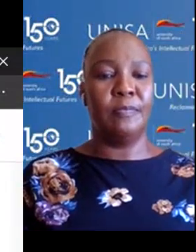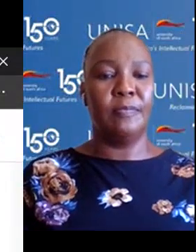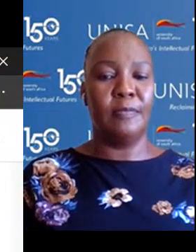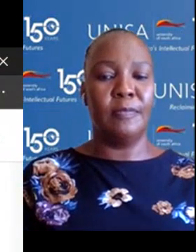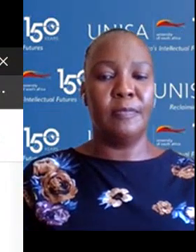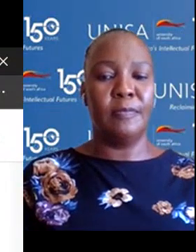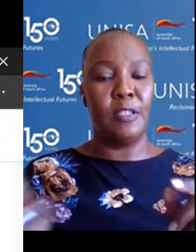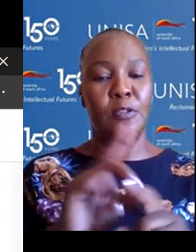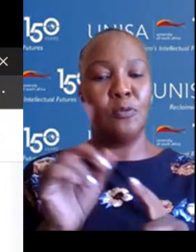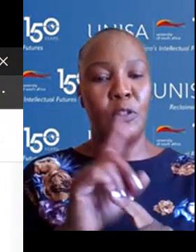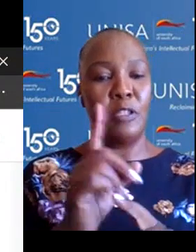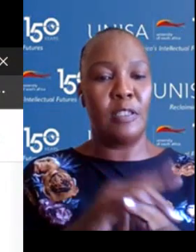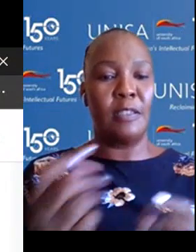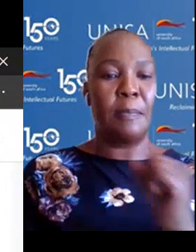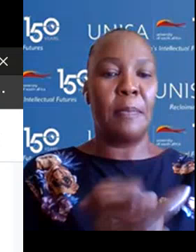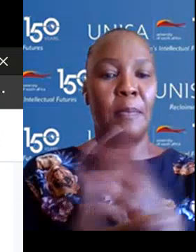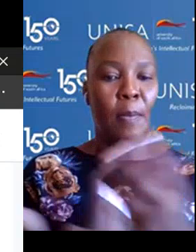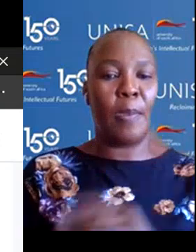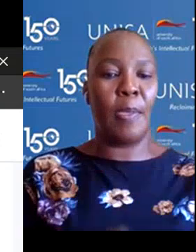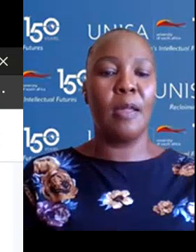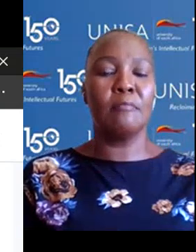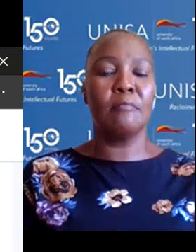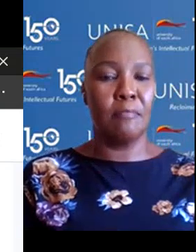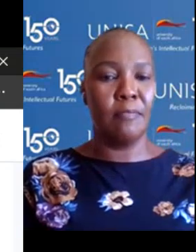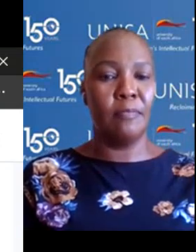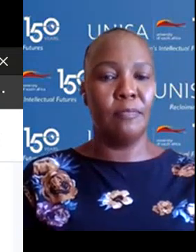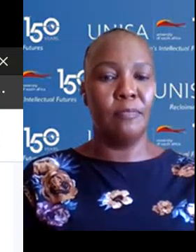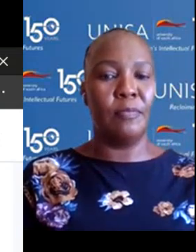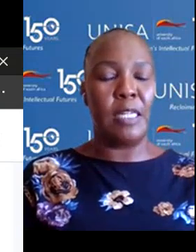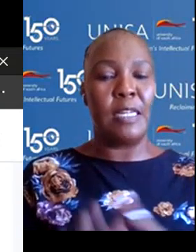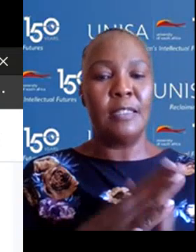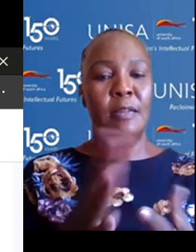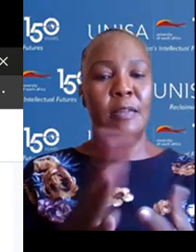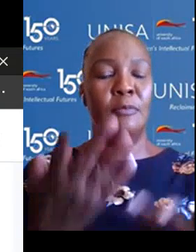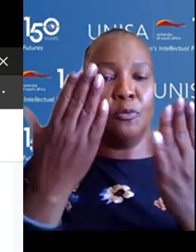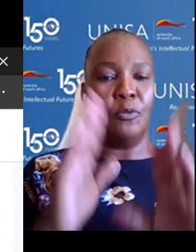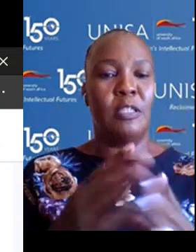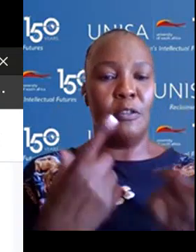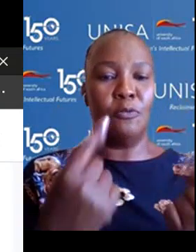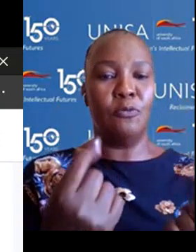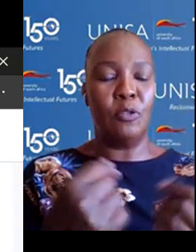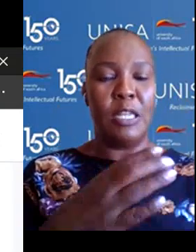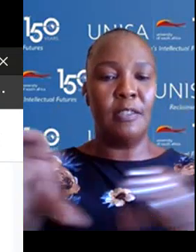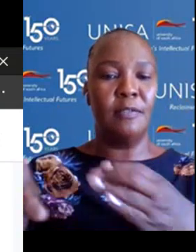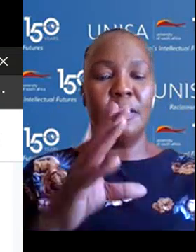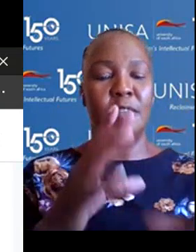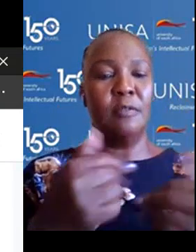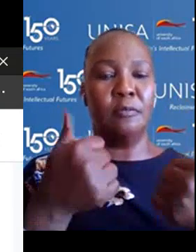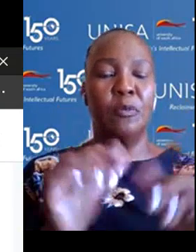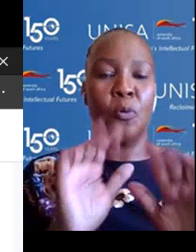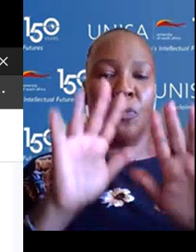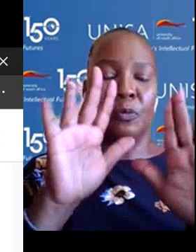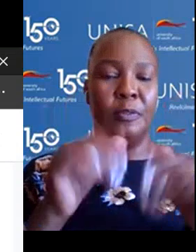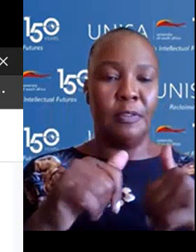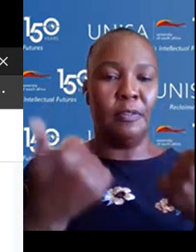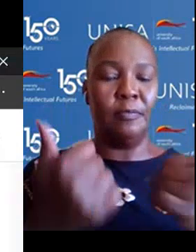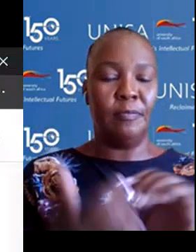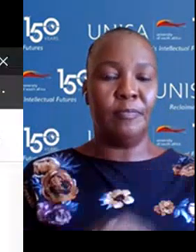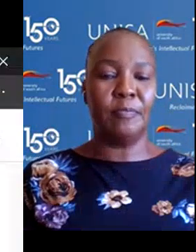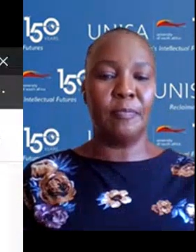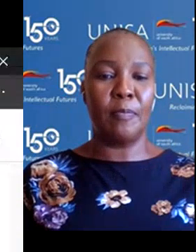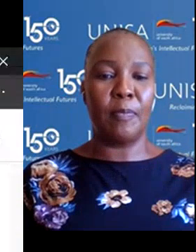look. Yay, good. See, some students are doing the activity. Well done, guys. Excellent. All